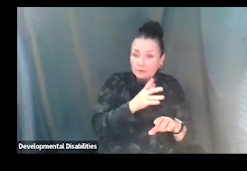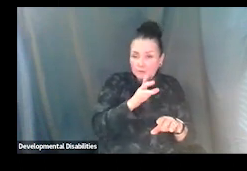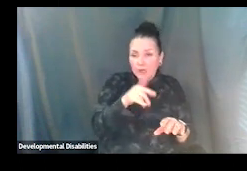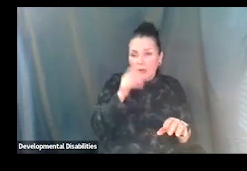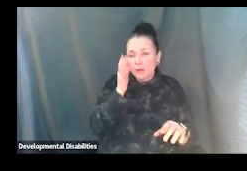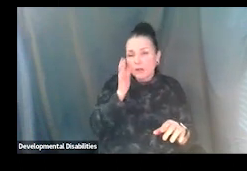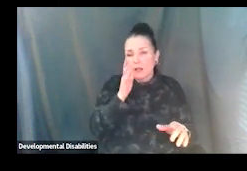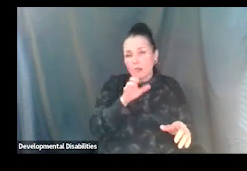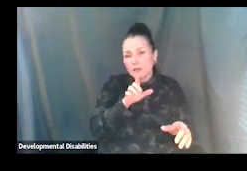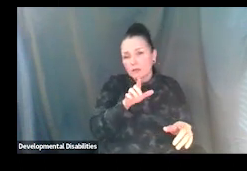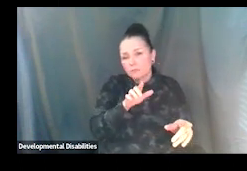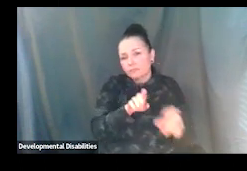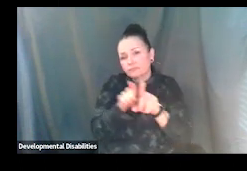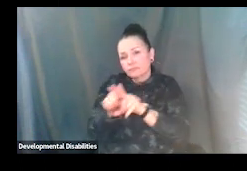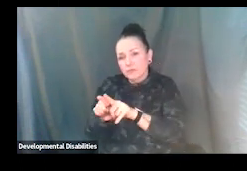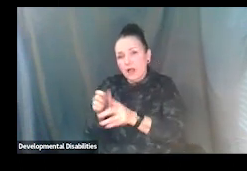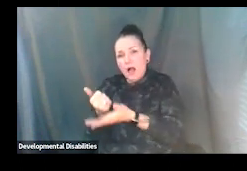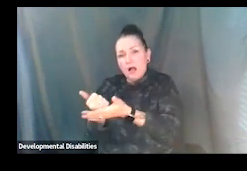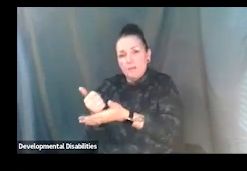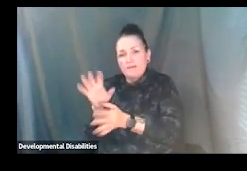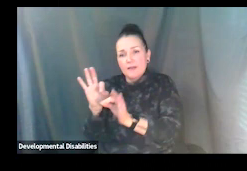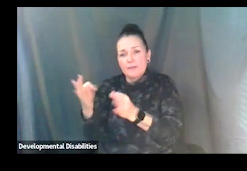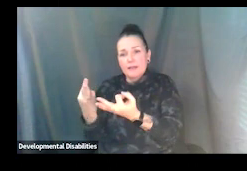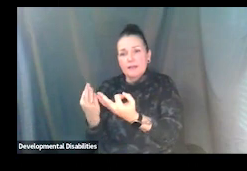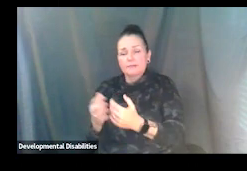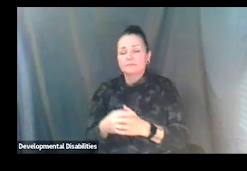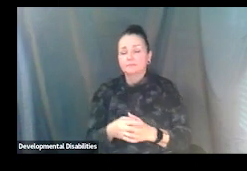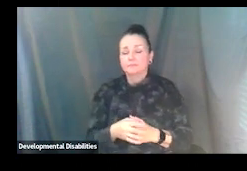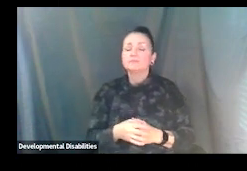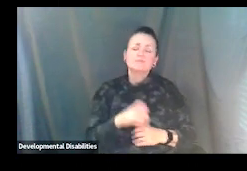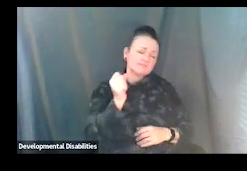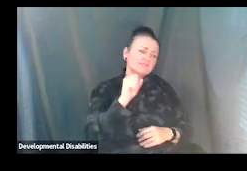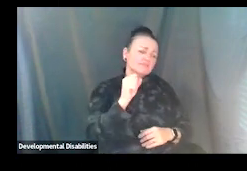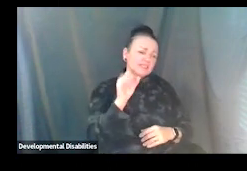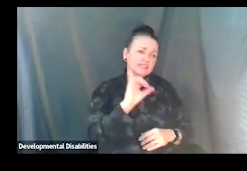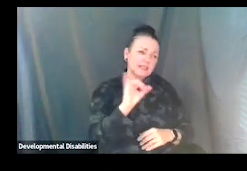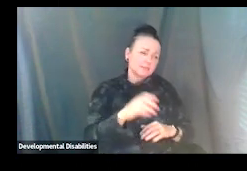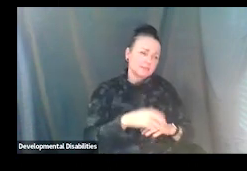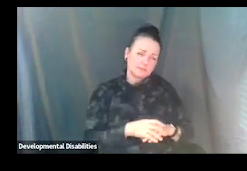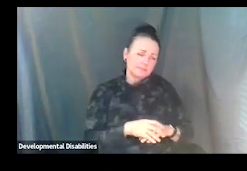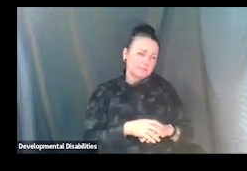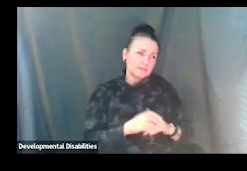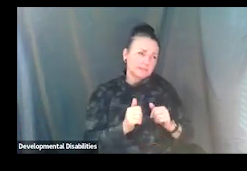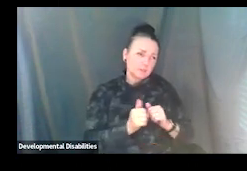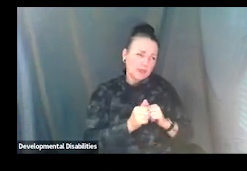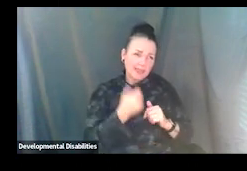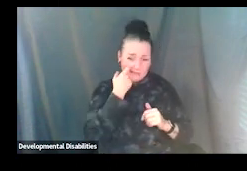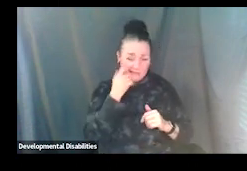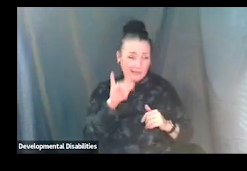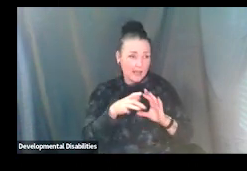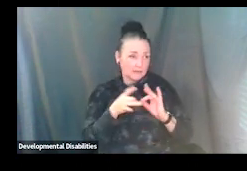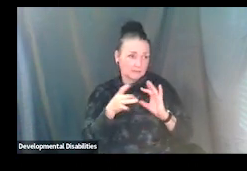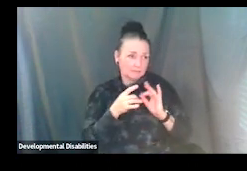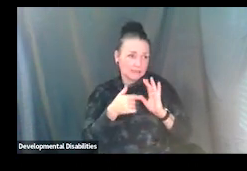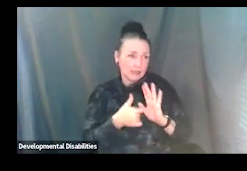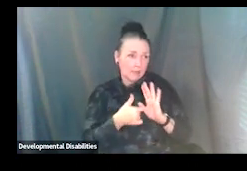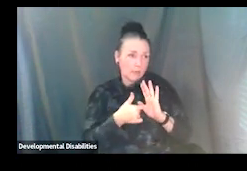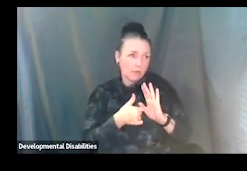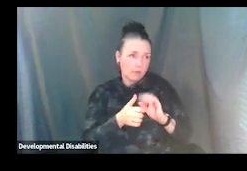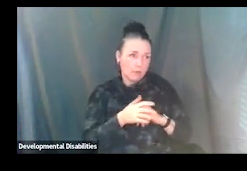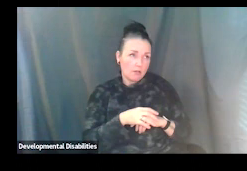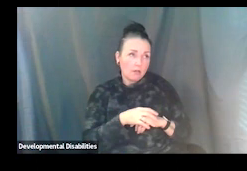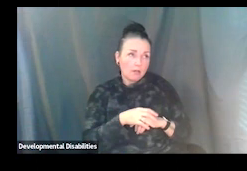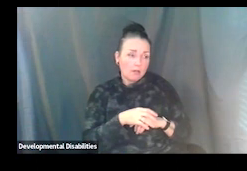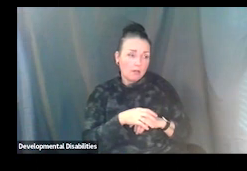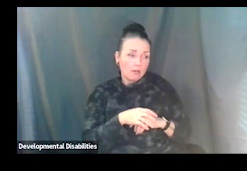least. And then we didn't have any of the, you know, potential side effects yet. So, you know, I mean, the child just needs to